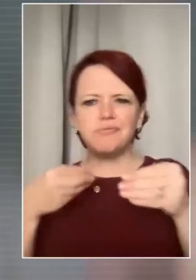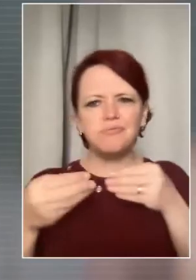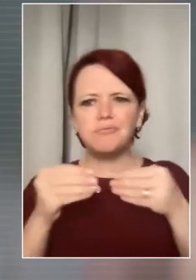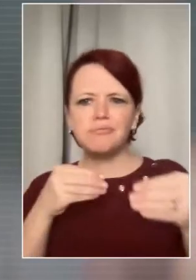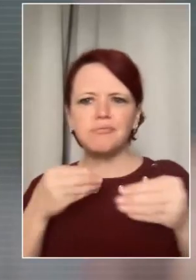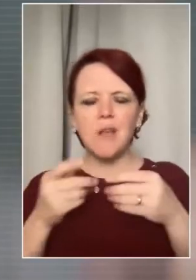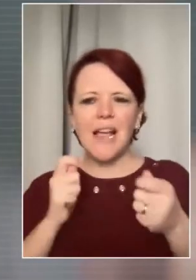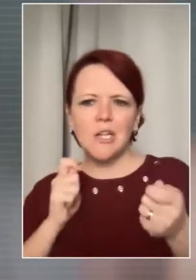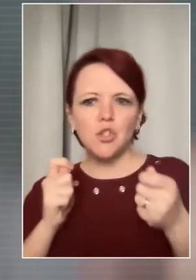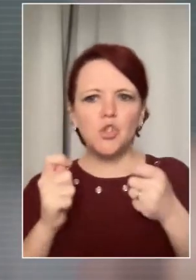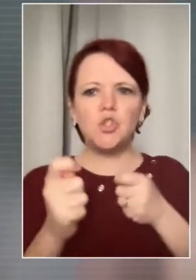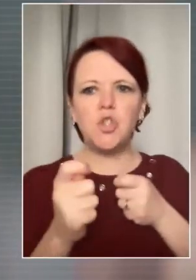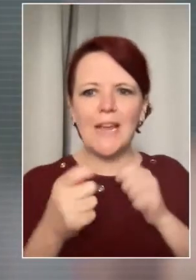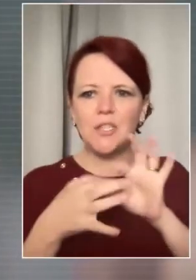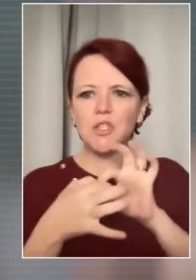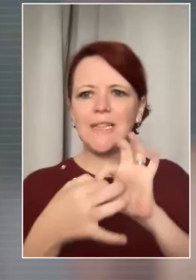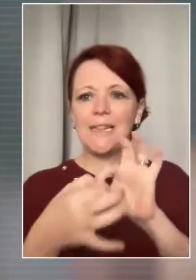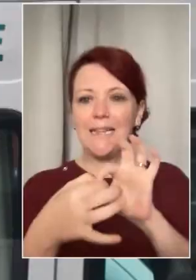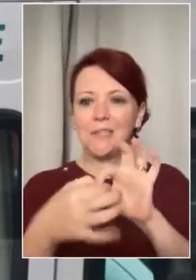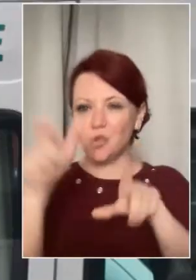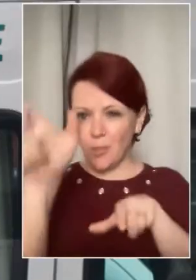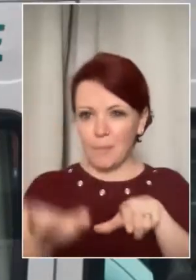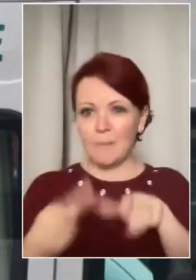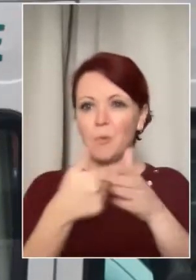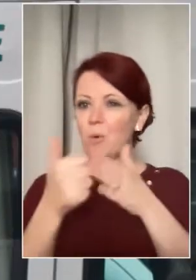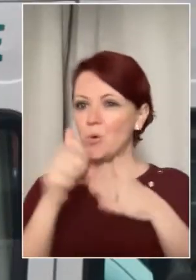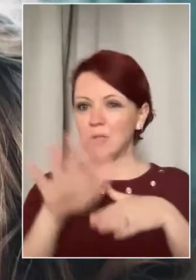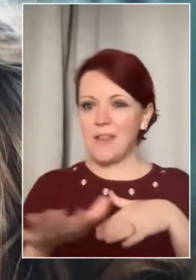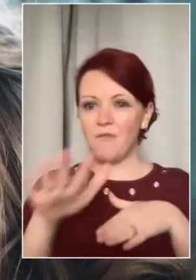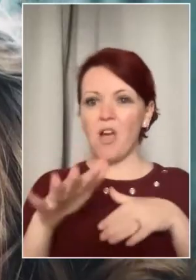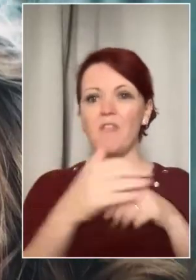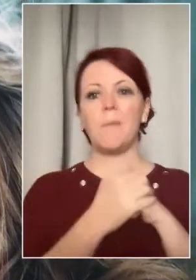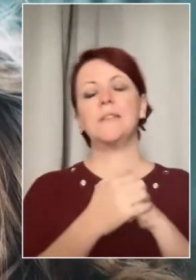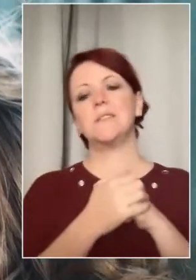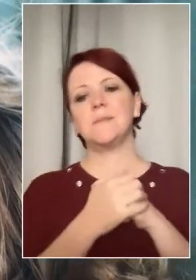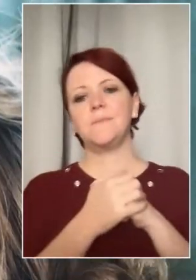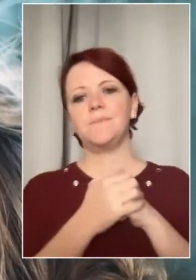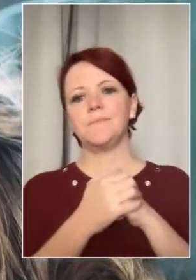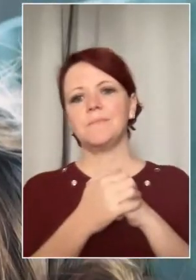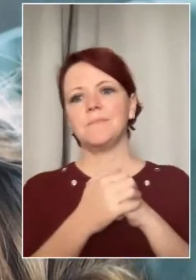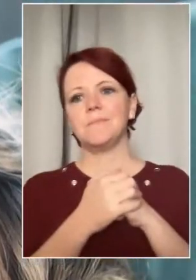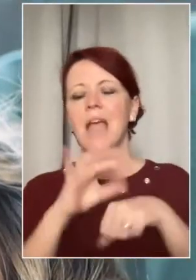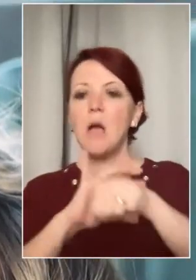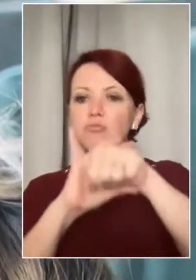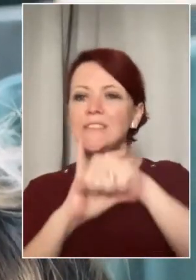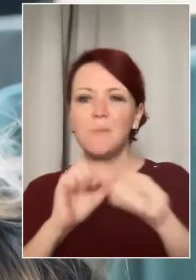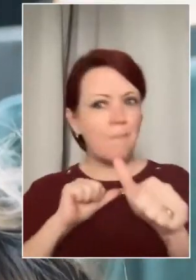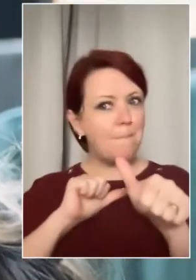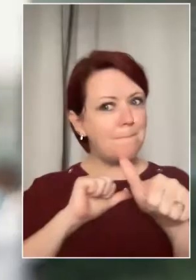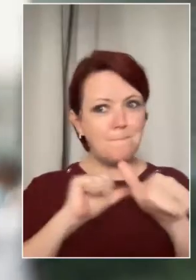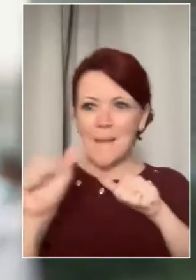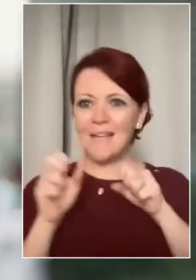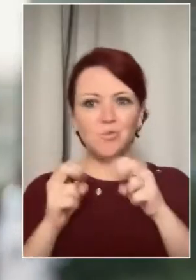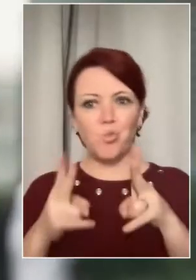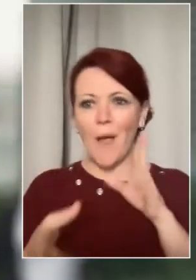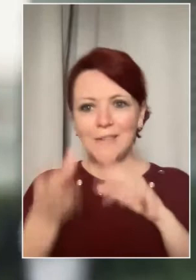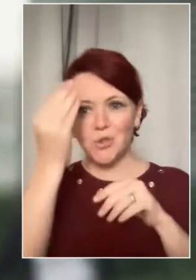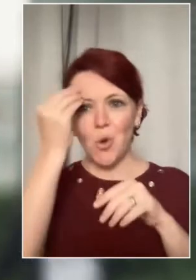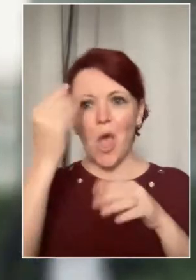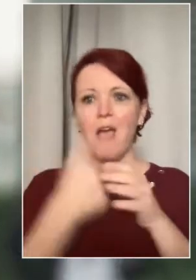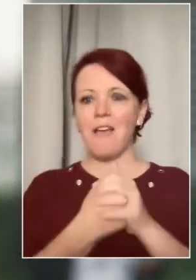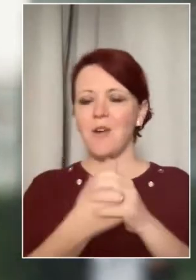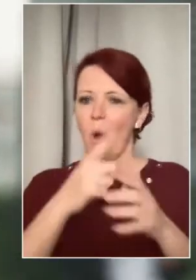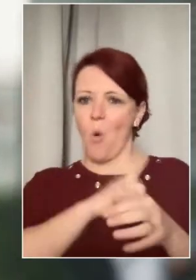work. I think an apprenticeship is an excellent way to learn. In a way, it's the best way to learn because you're getting the most experience on the job. And when it's something